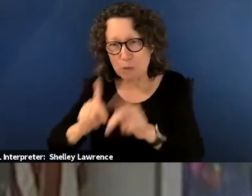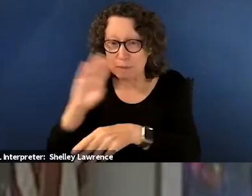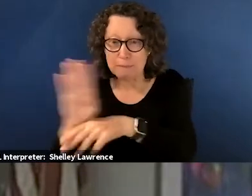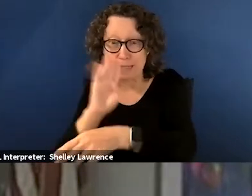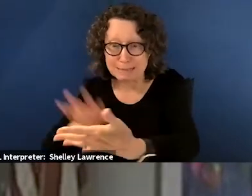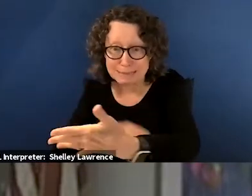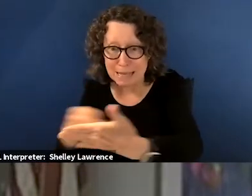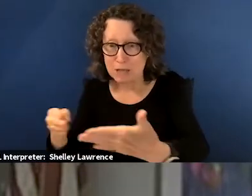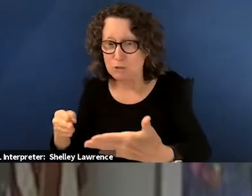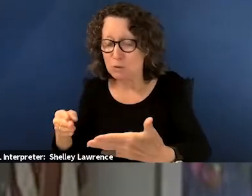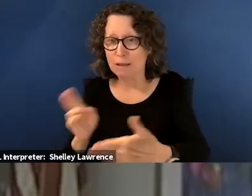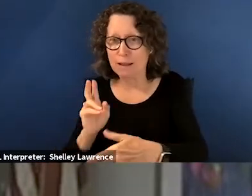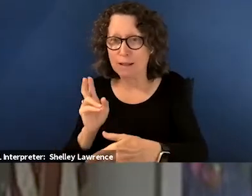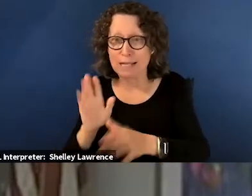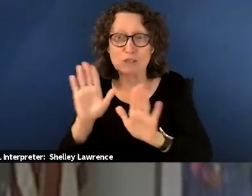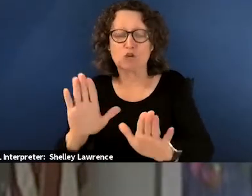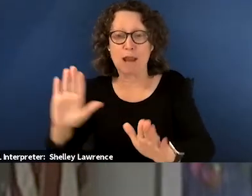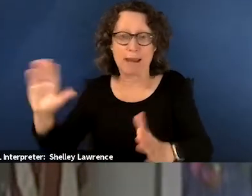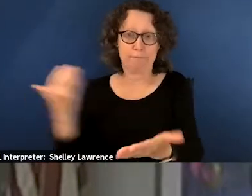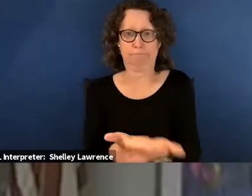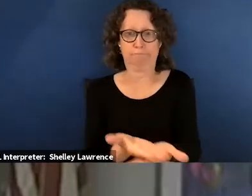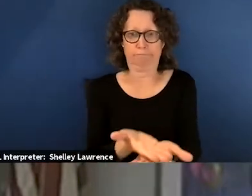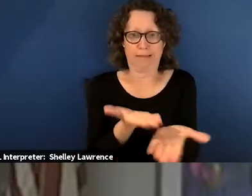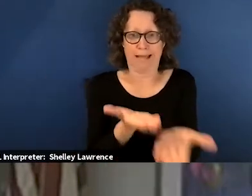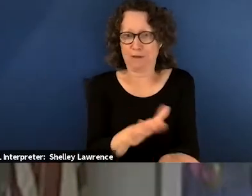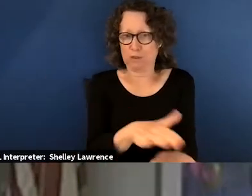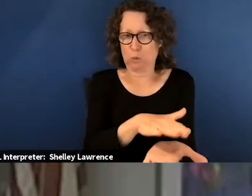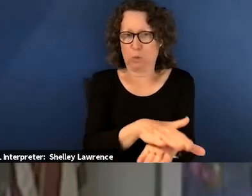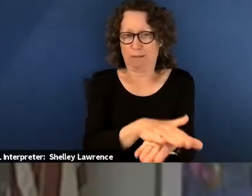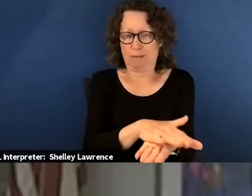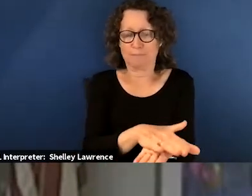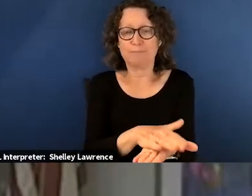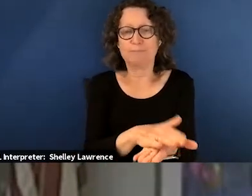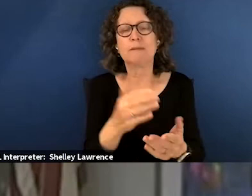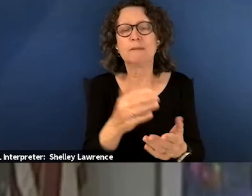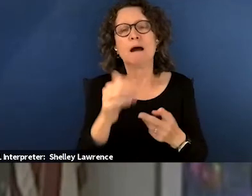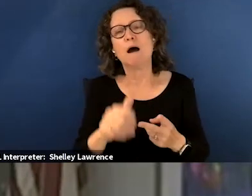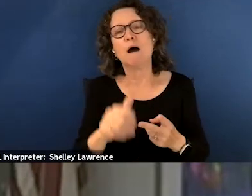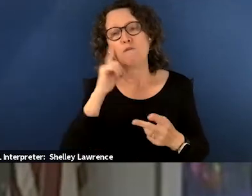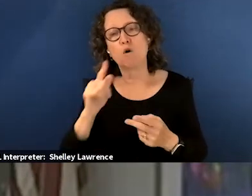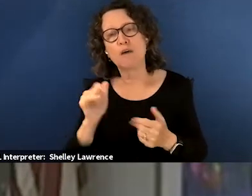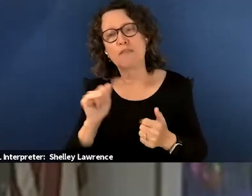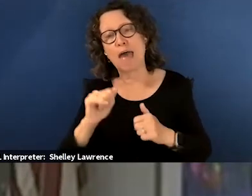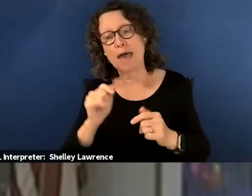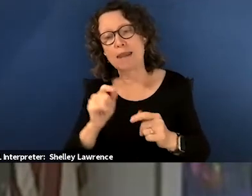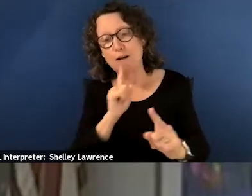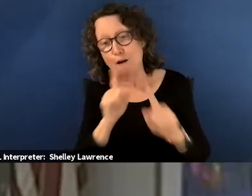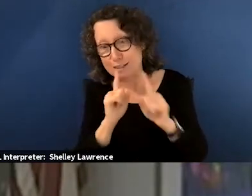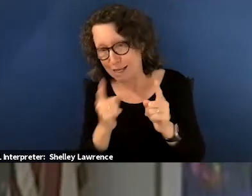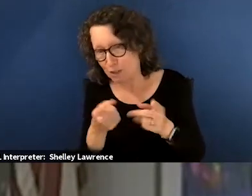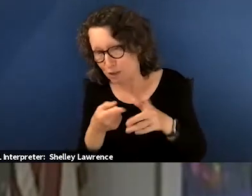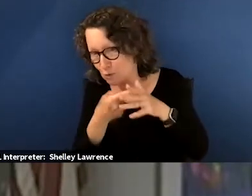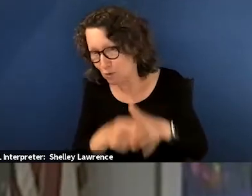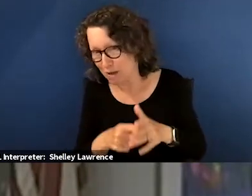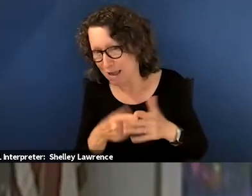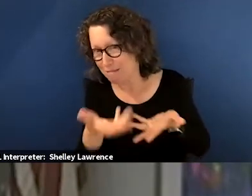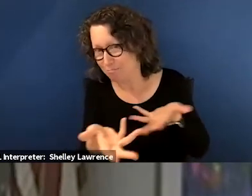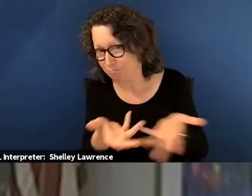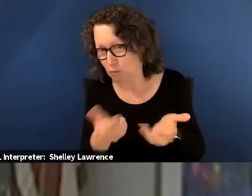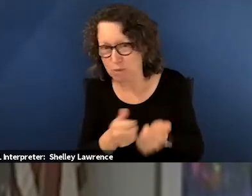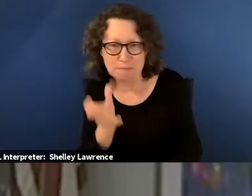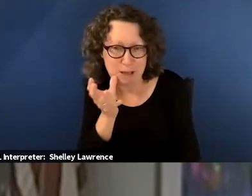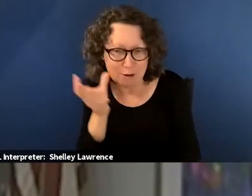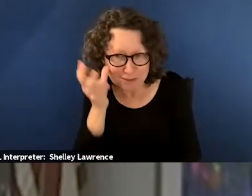schedules and such, it's great to have that there. And then also for that conversation to happen, you know, with their